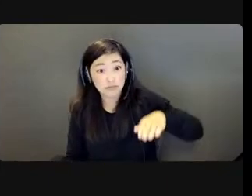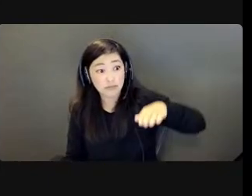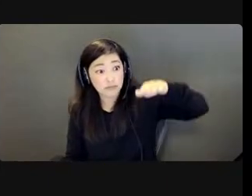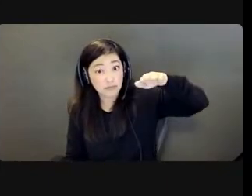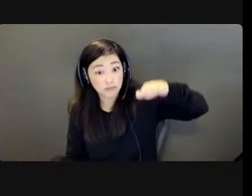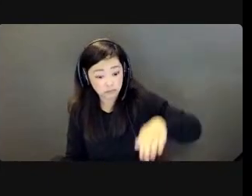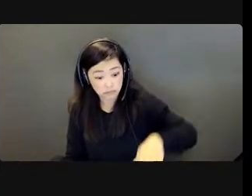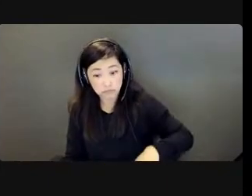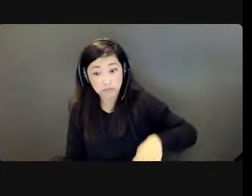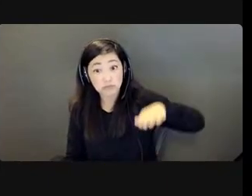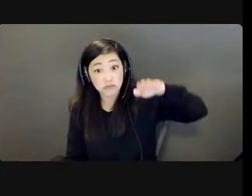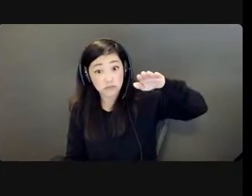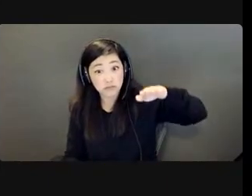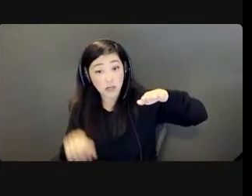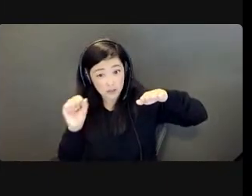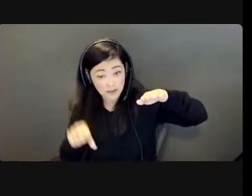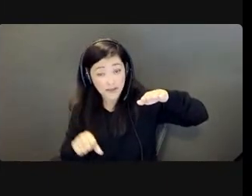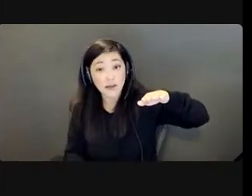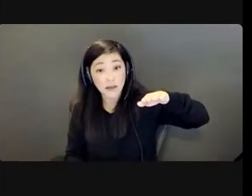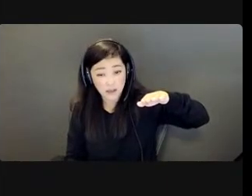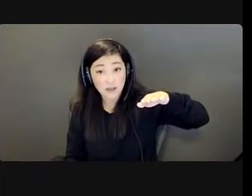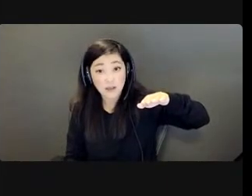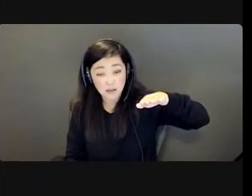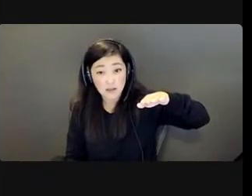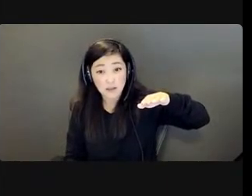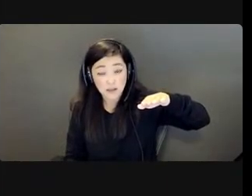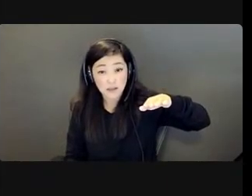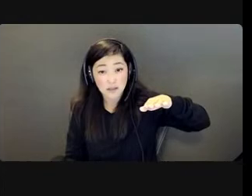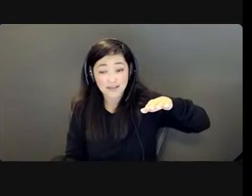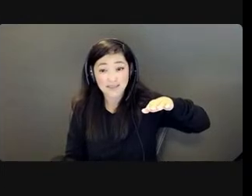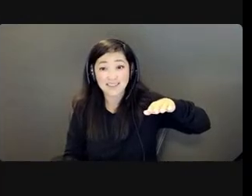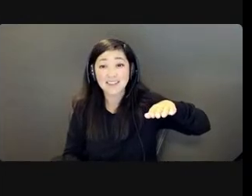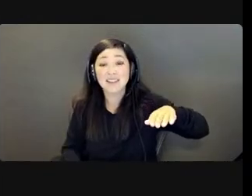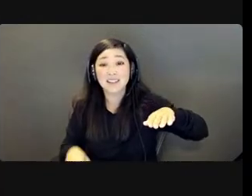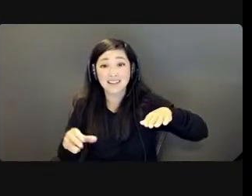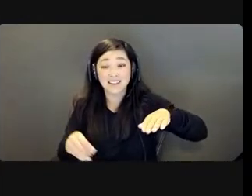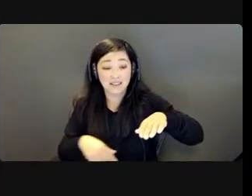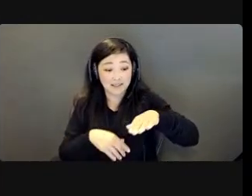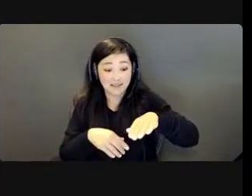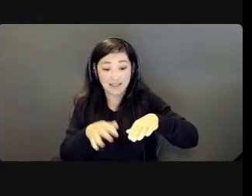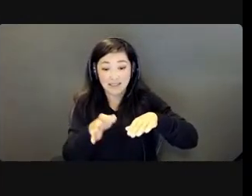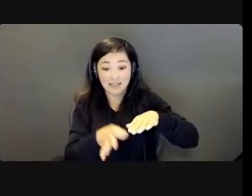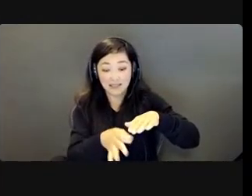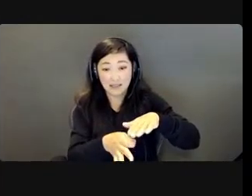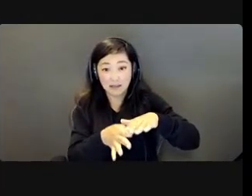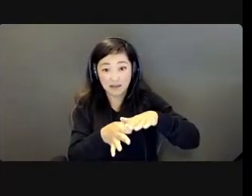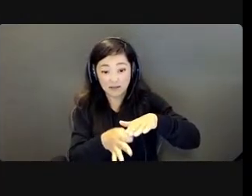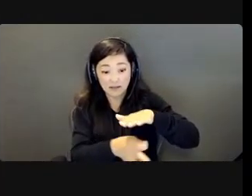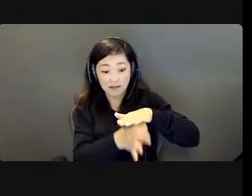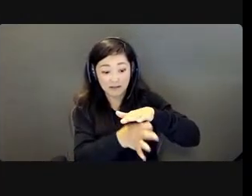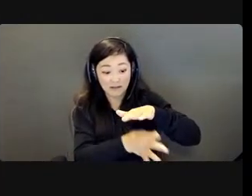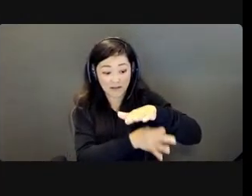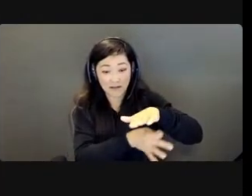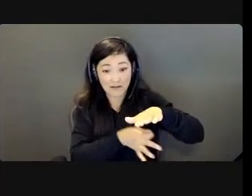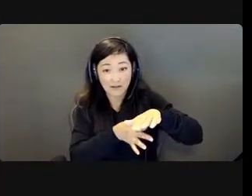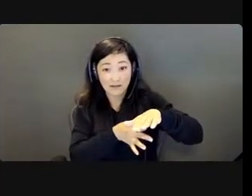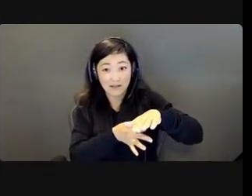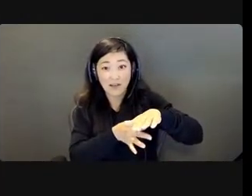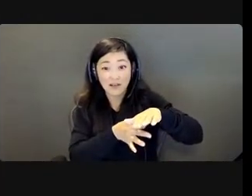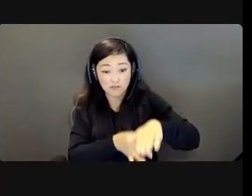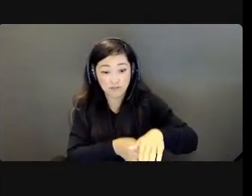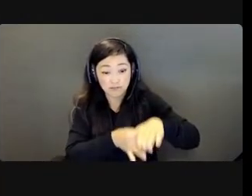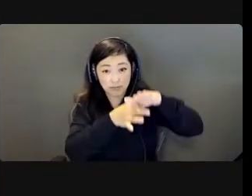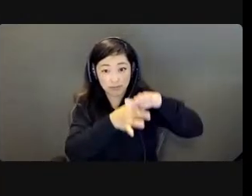and lowers. Each corner of the bed has an actuator, so I could even level it out if I'm